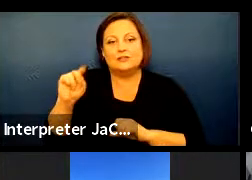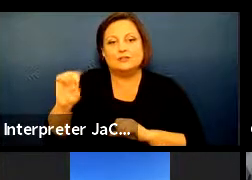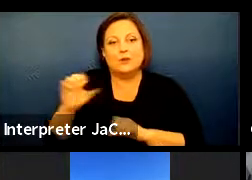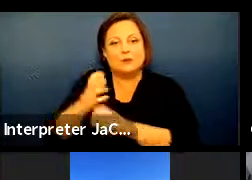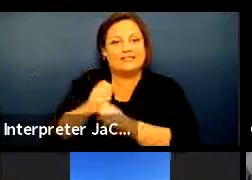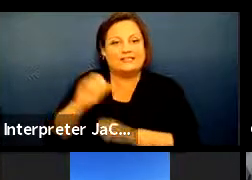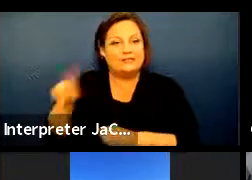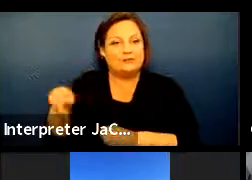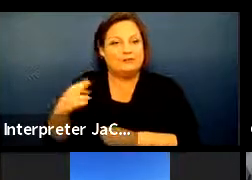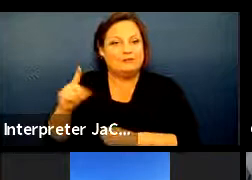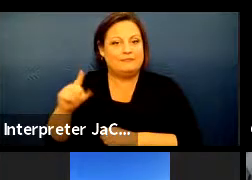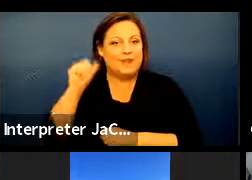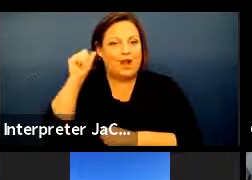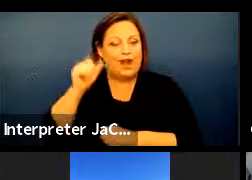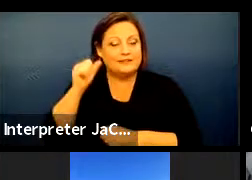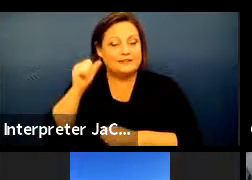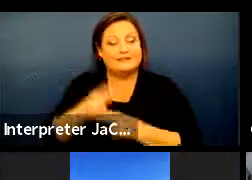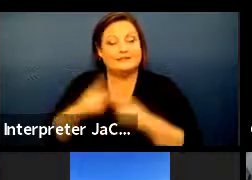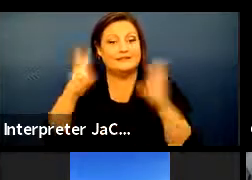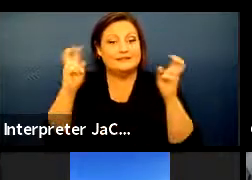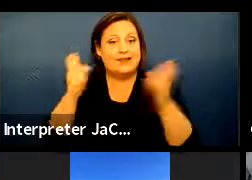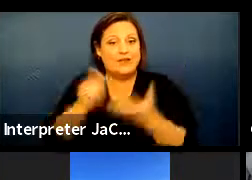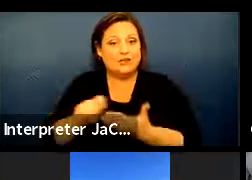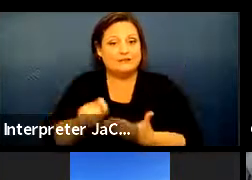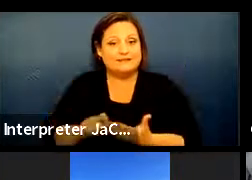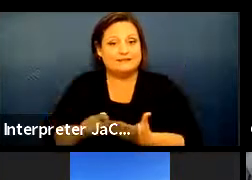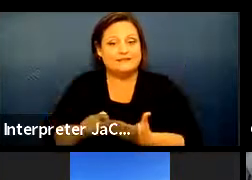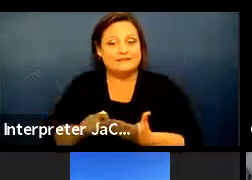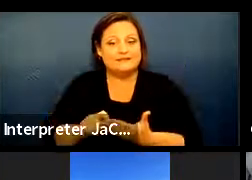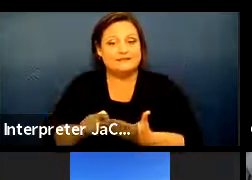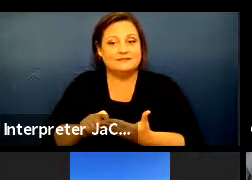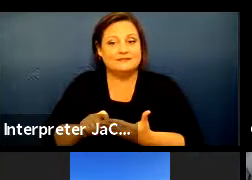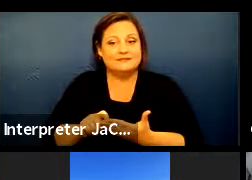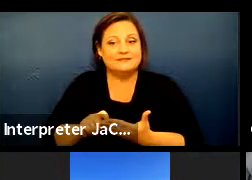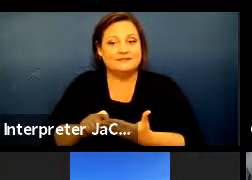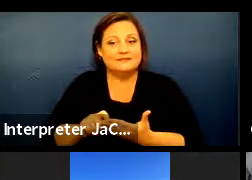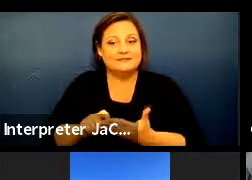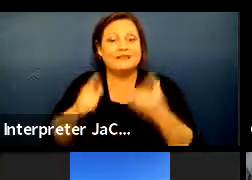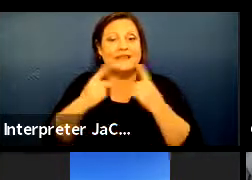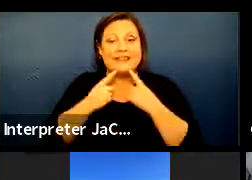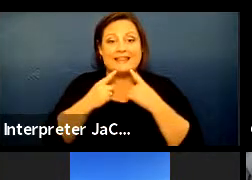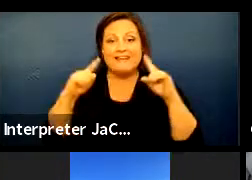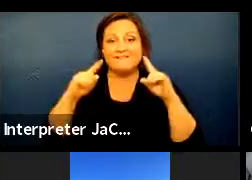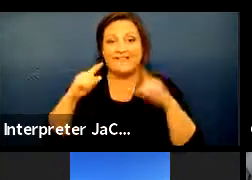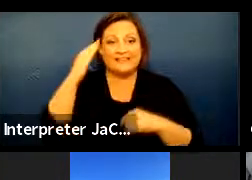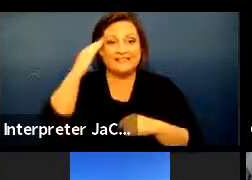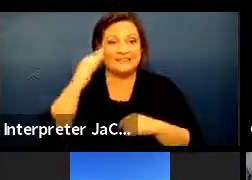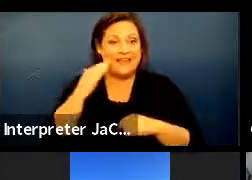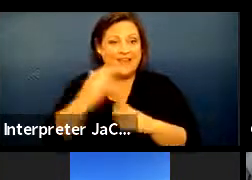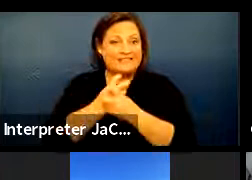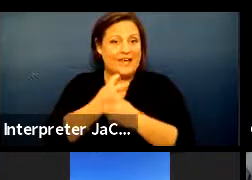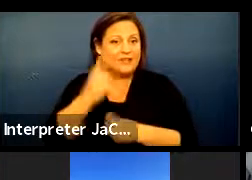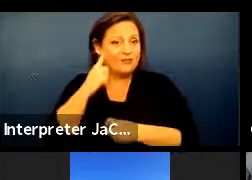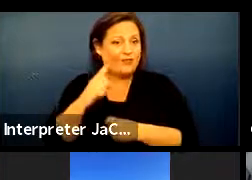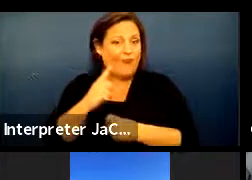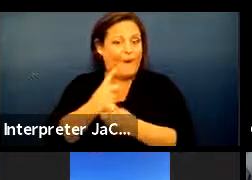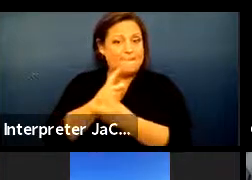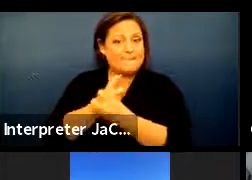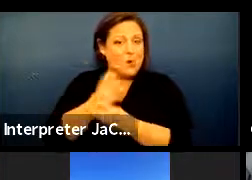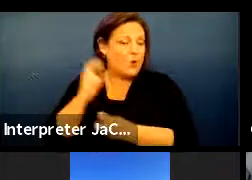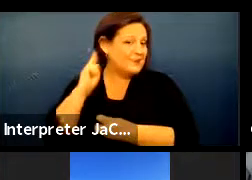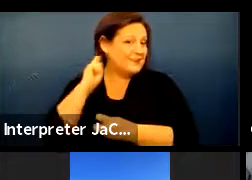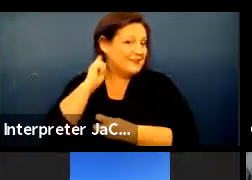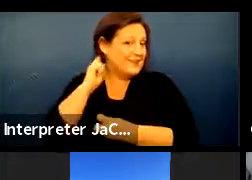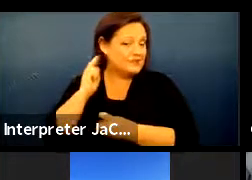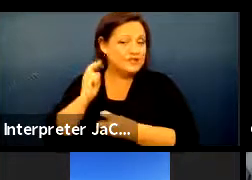degree. The title of Amanda's doctoral capstone is The Effect of Head Size on Bone Conduction, Brainstem